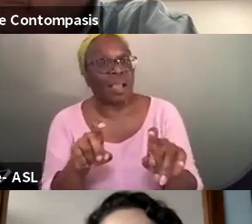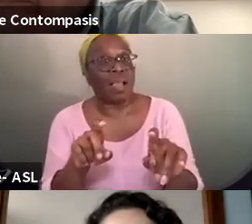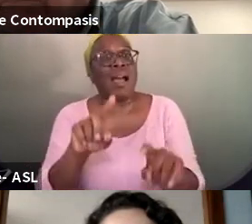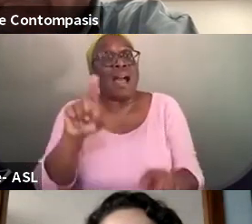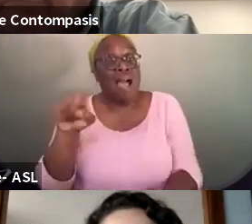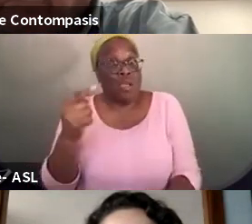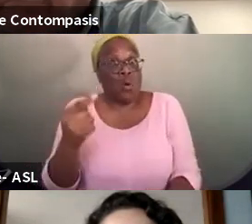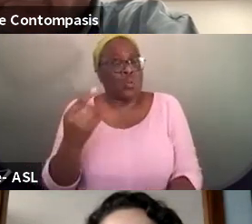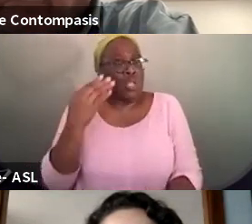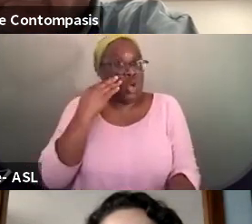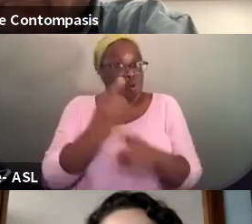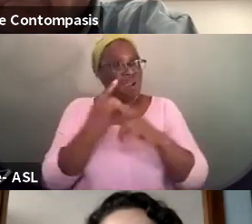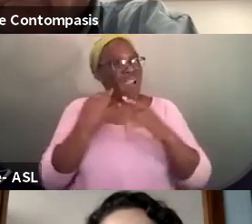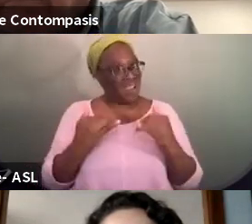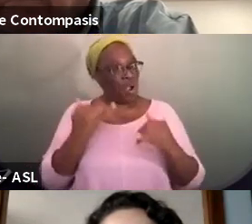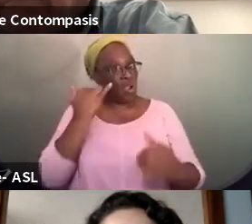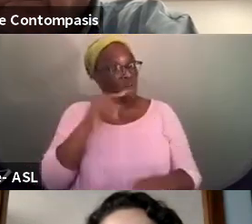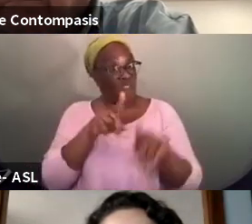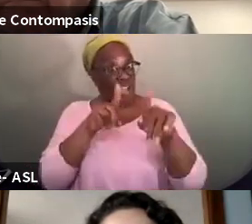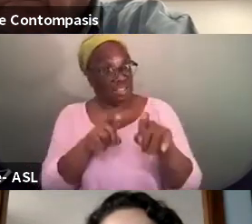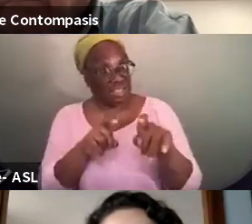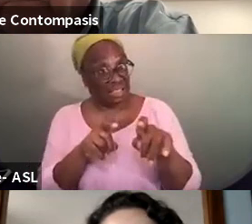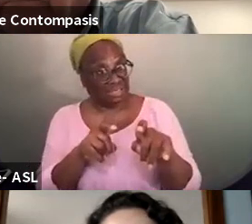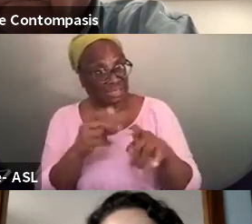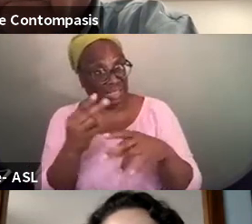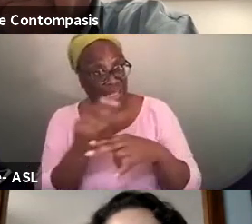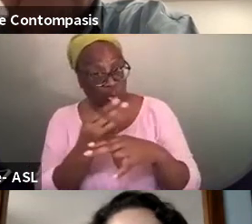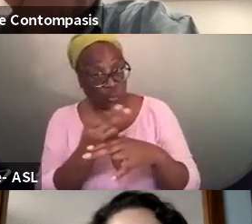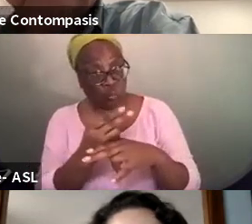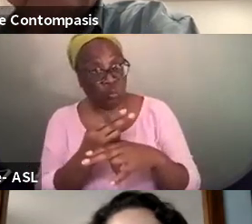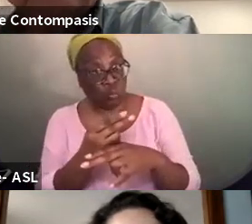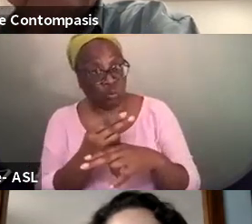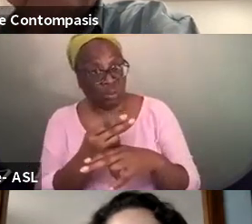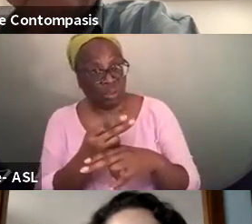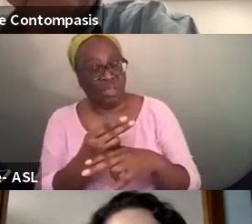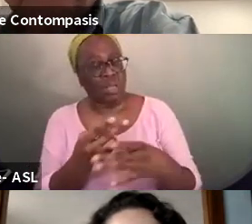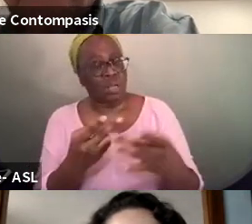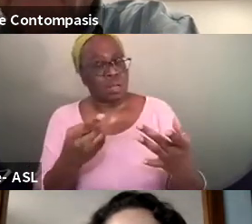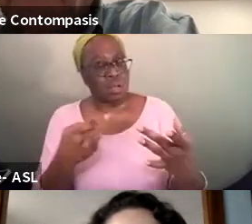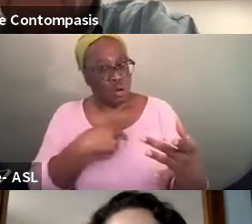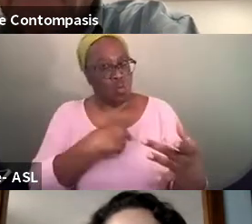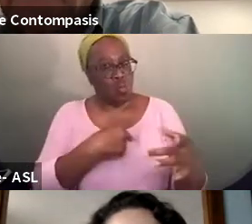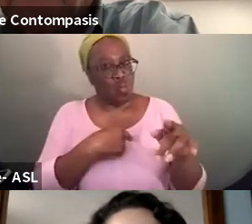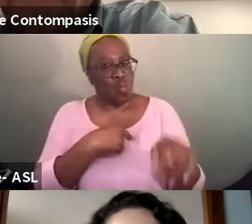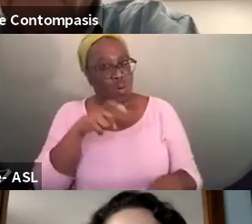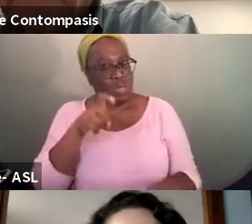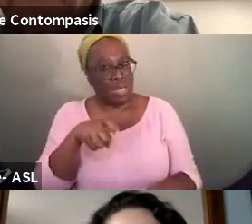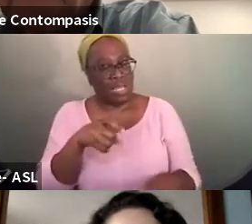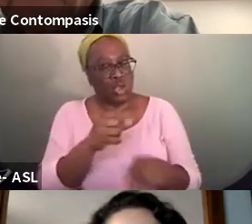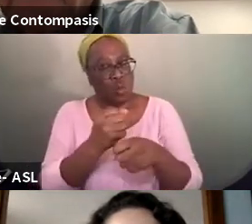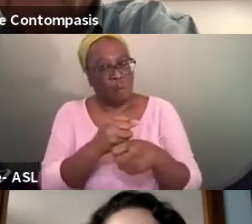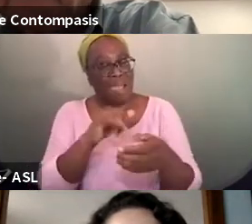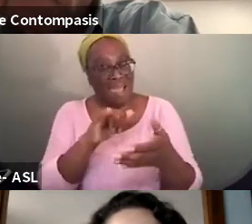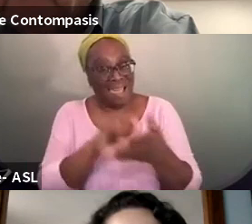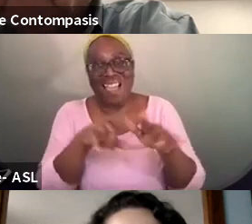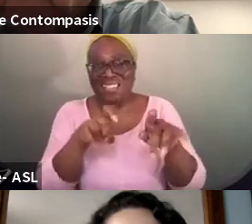time that if a test is used, I would think we should make it as